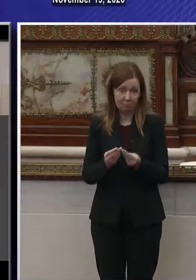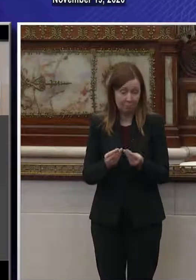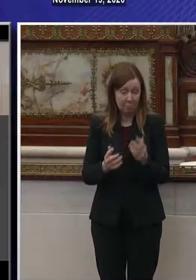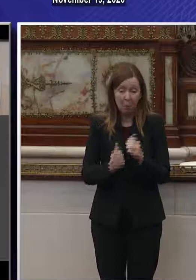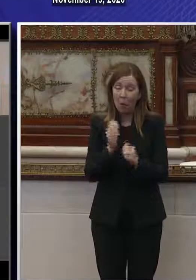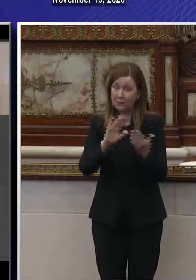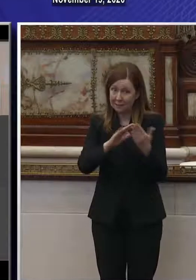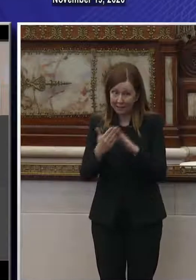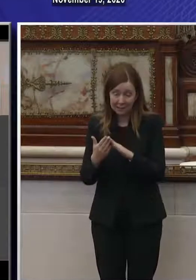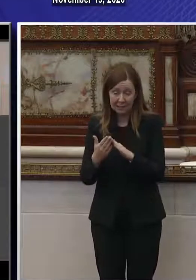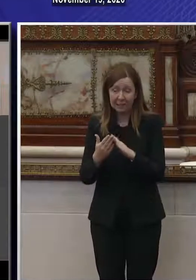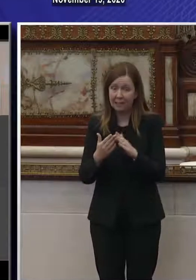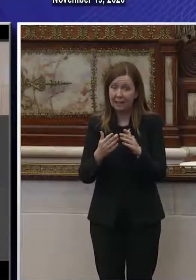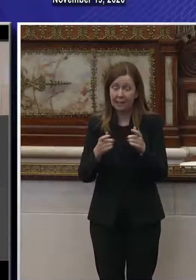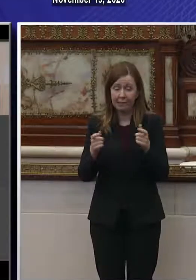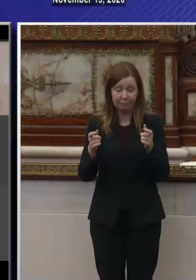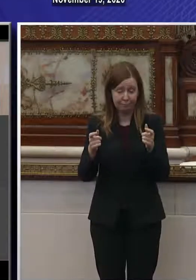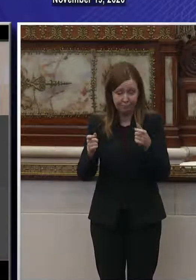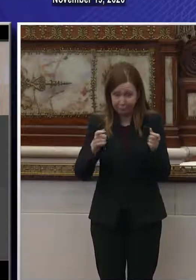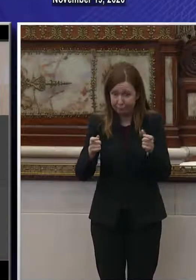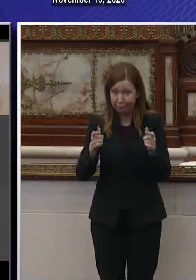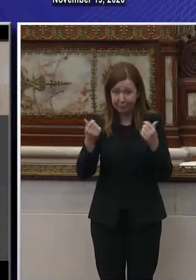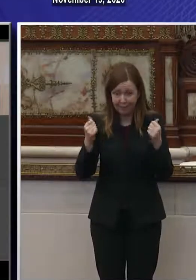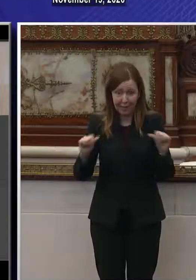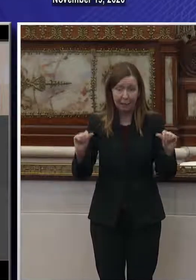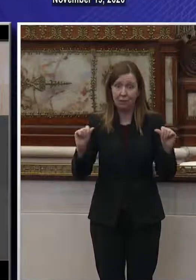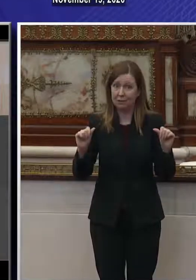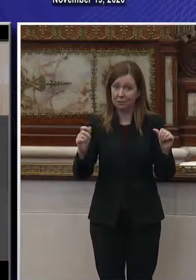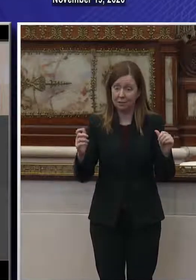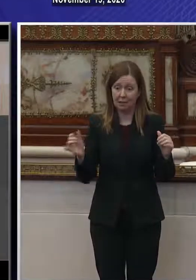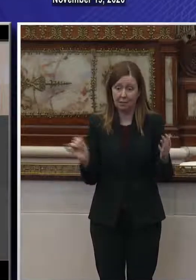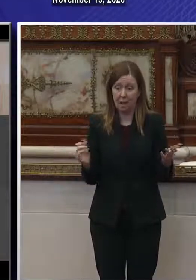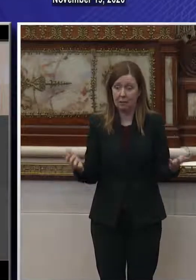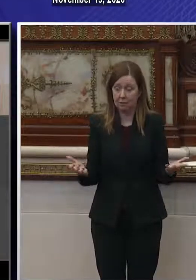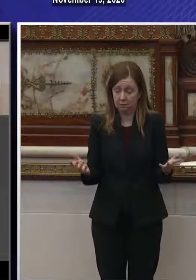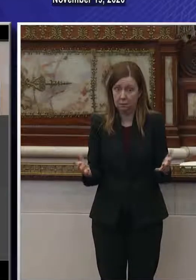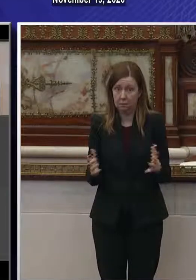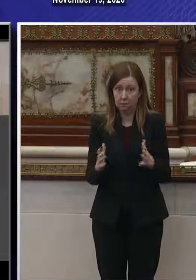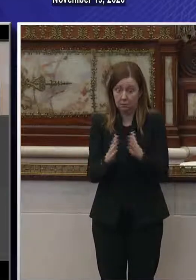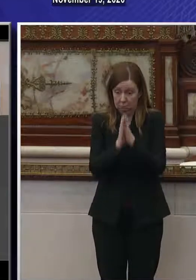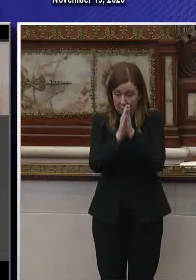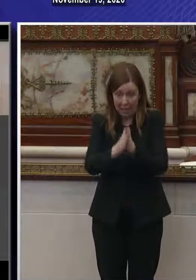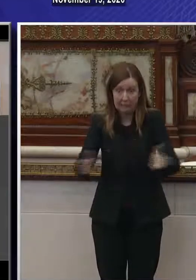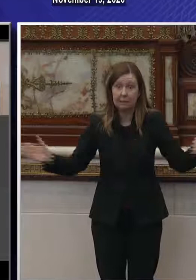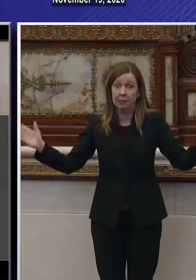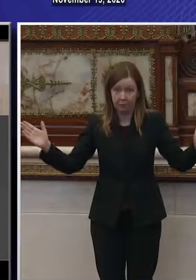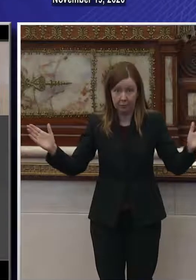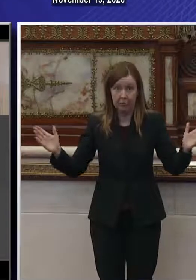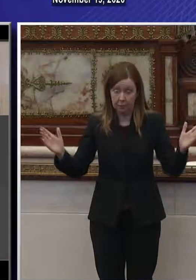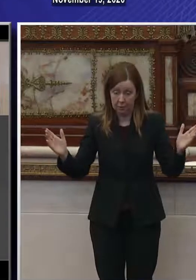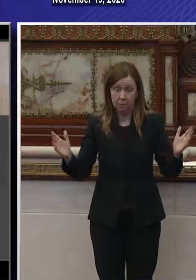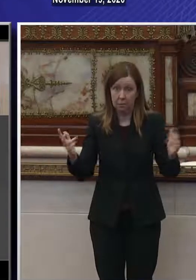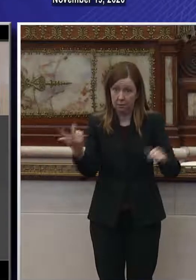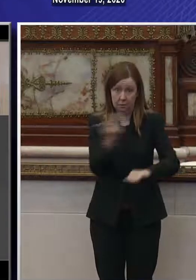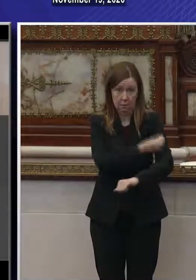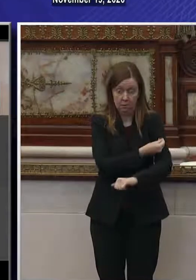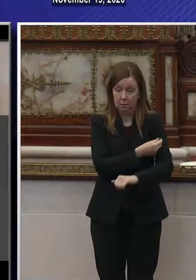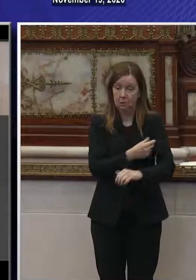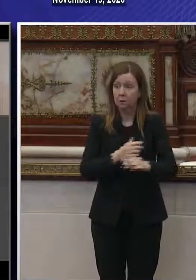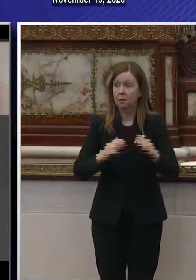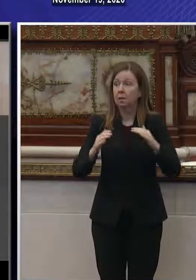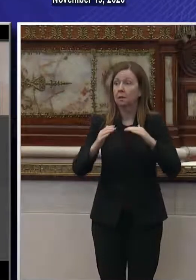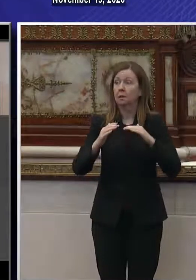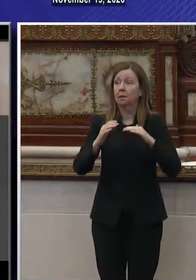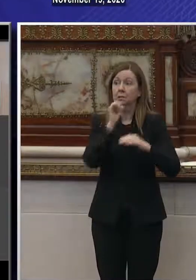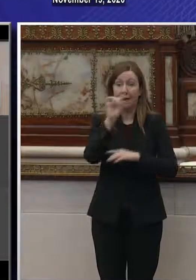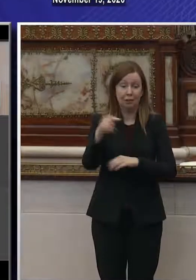an all-out marshaling effort on a scale of, a massive deployment is going to go beyond the doctors. It's